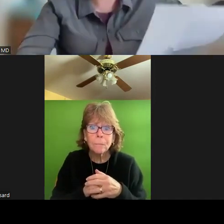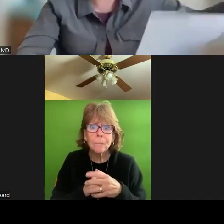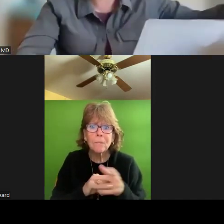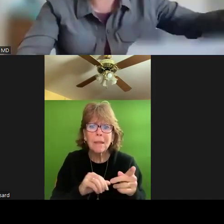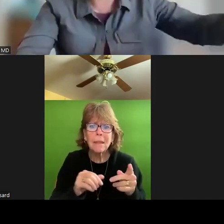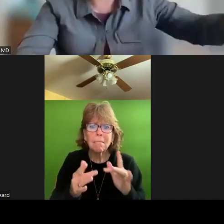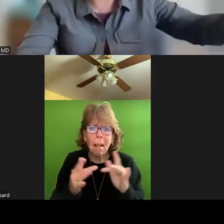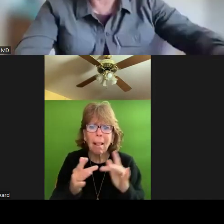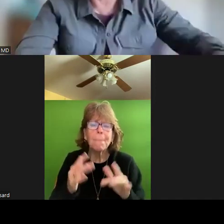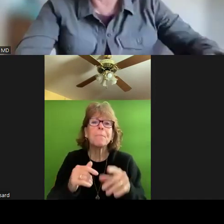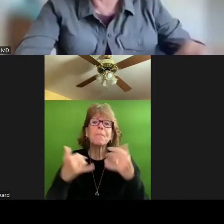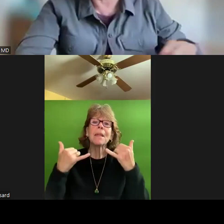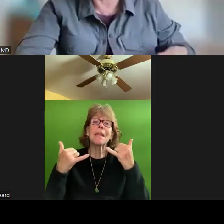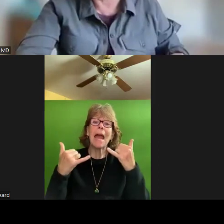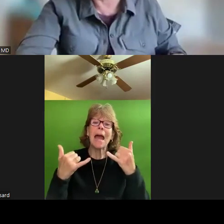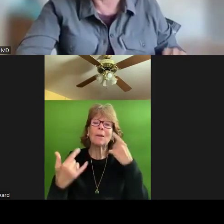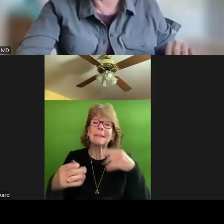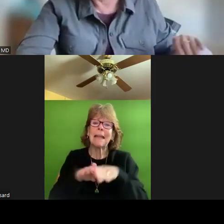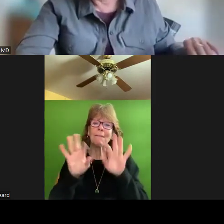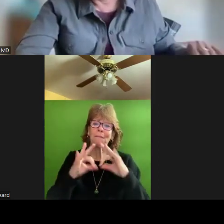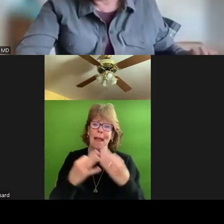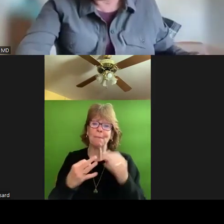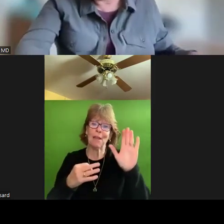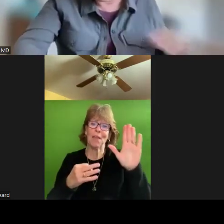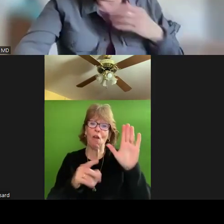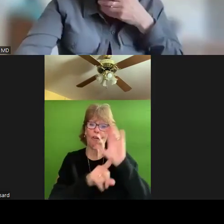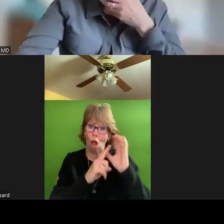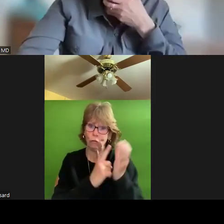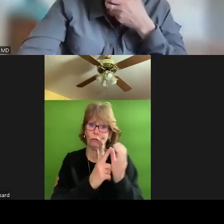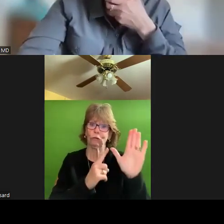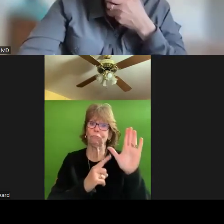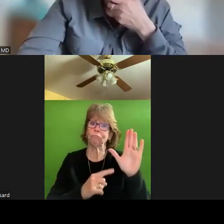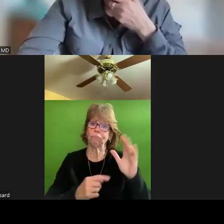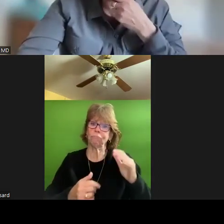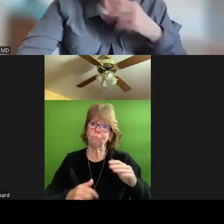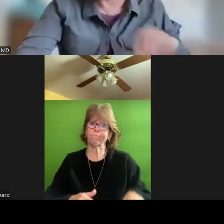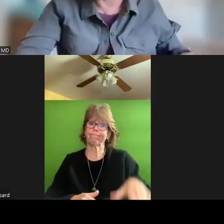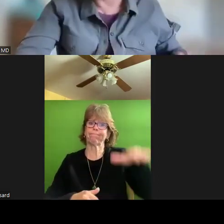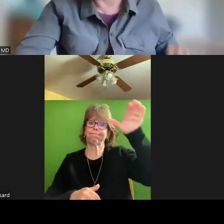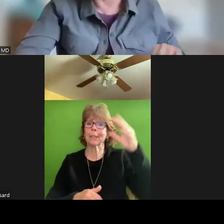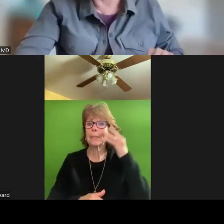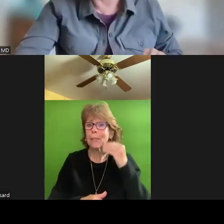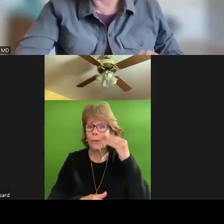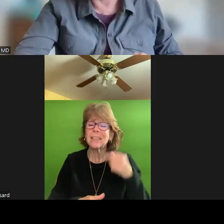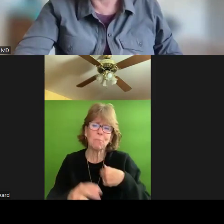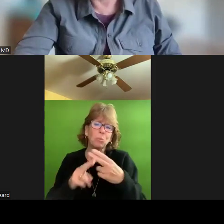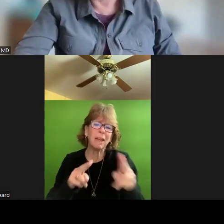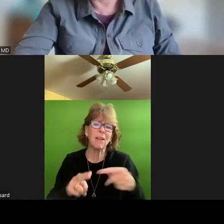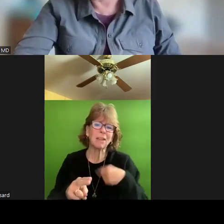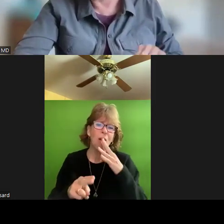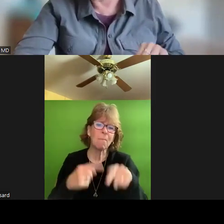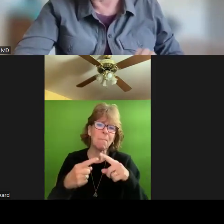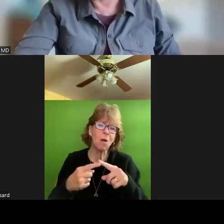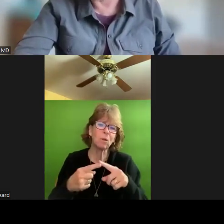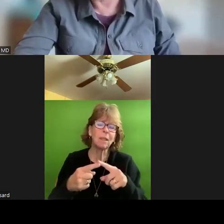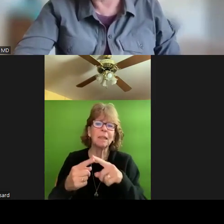We're going to talk about deaf families, culture, and lived experience. And then I will briefly talk about the medical piece,